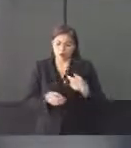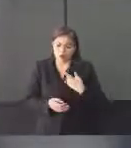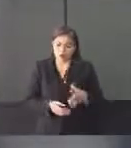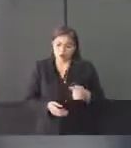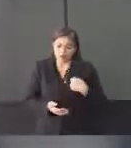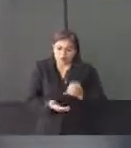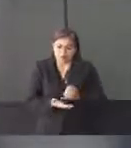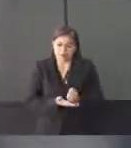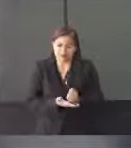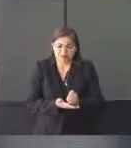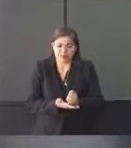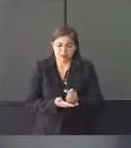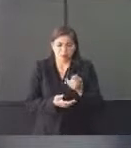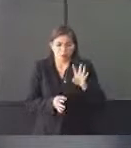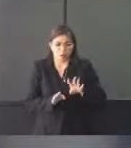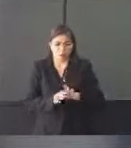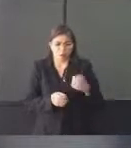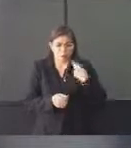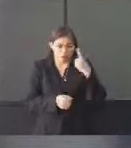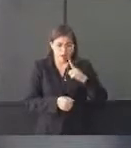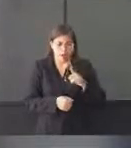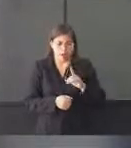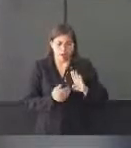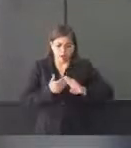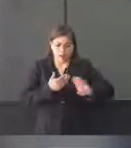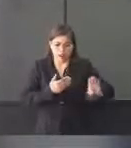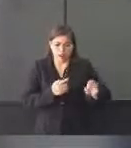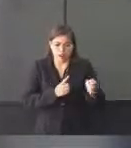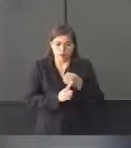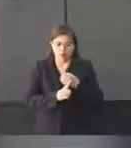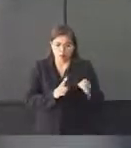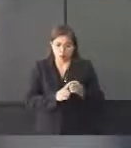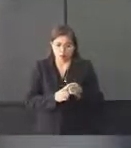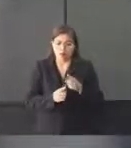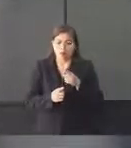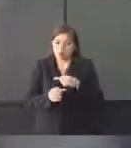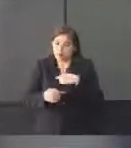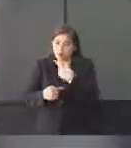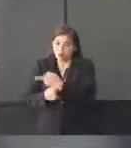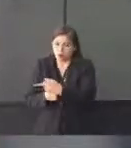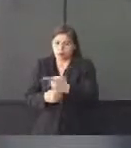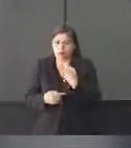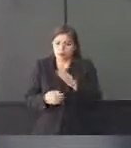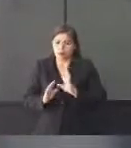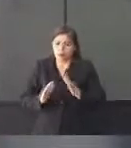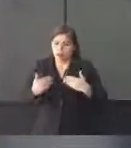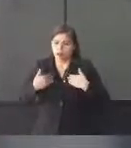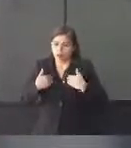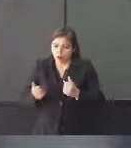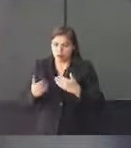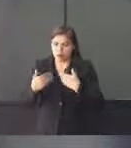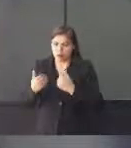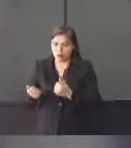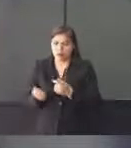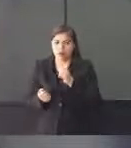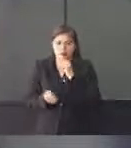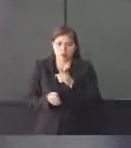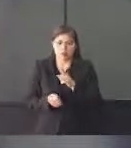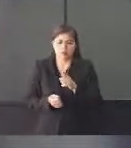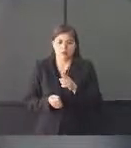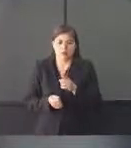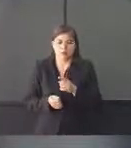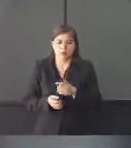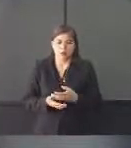to focus, on one hand, on the prevention of violences and understanding the